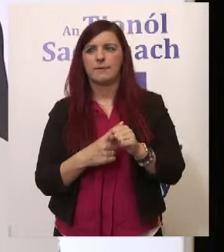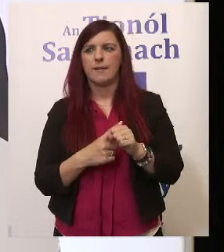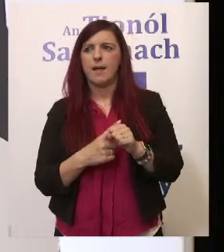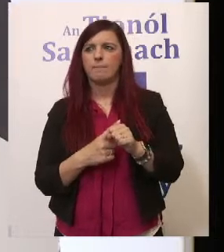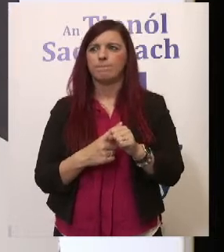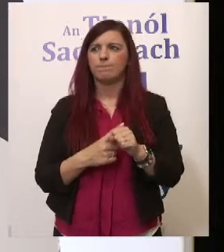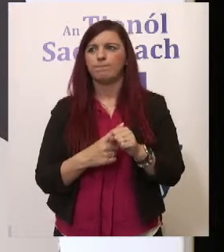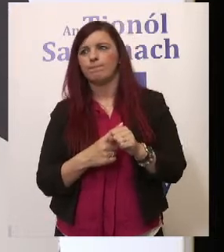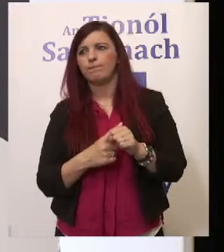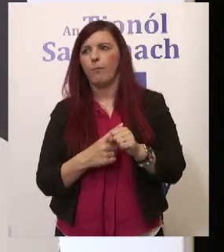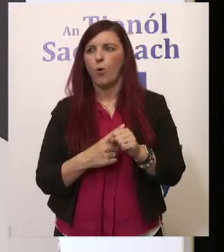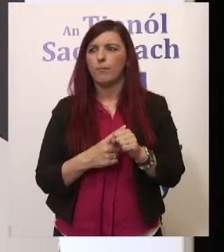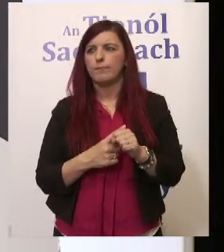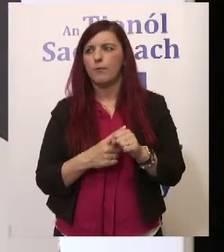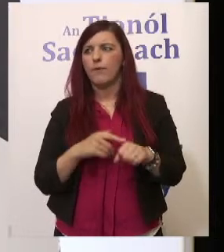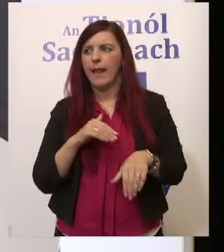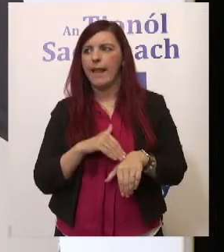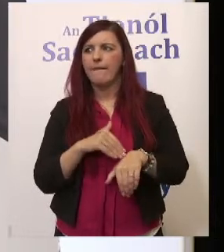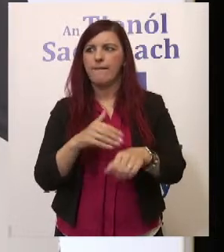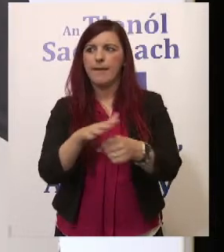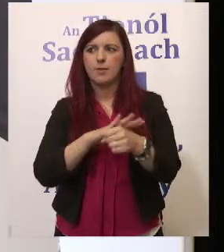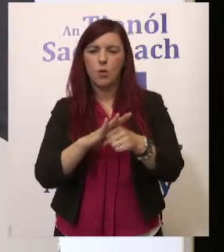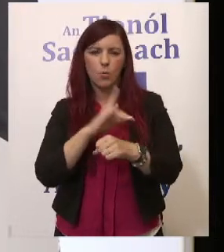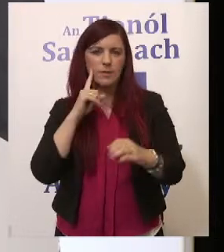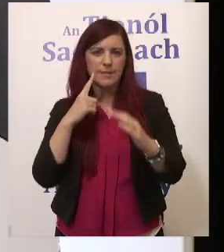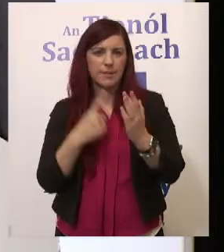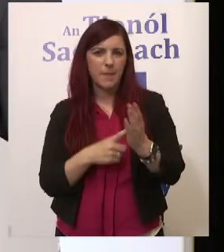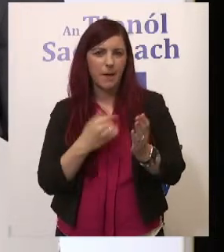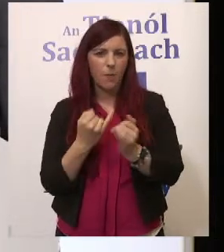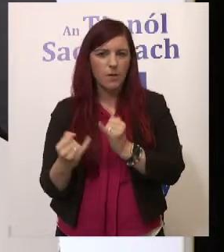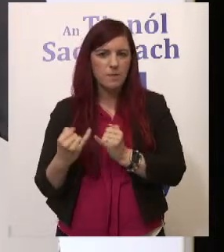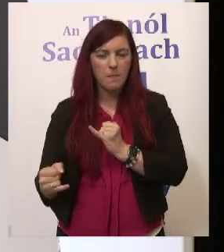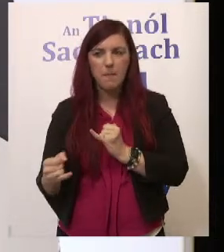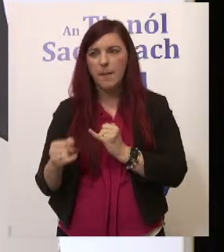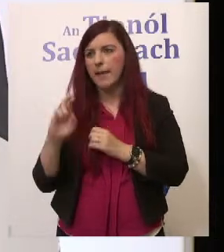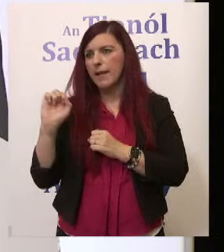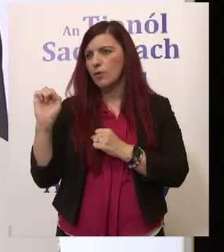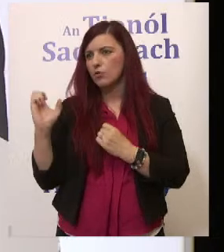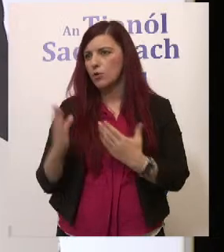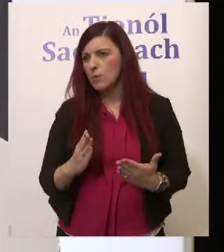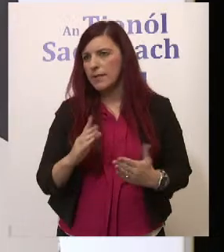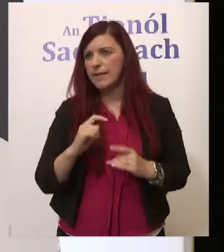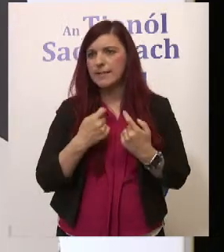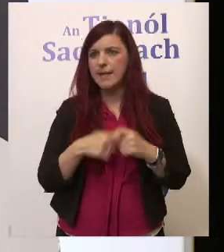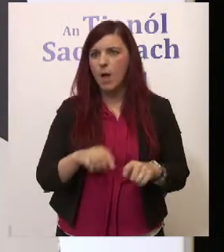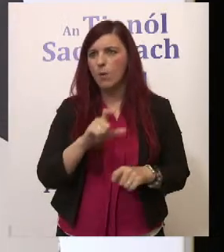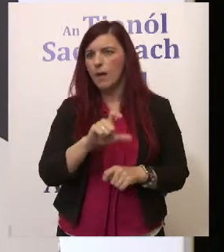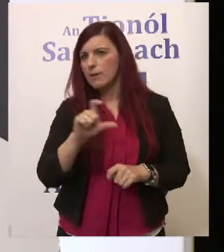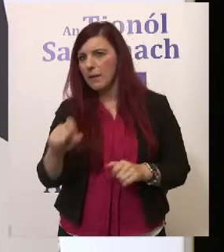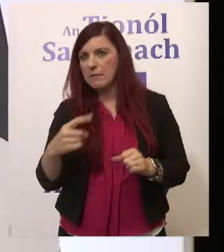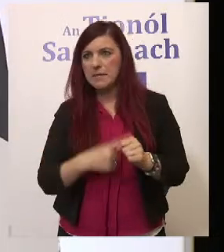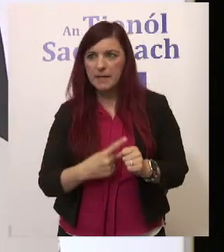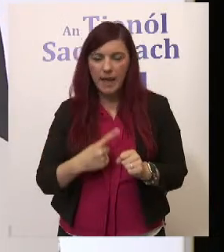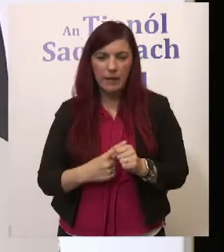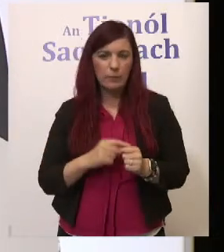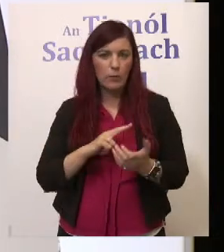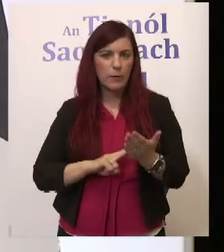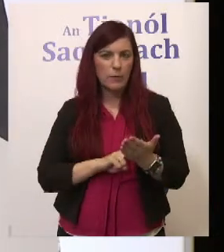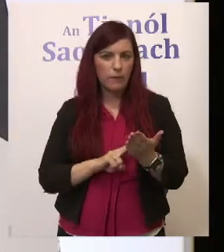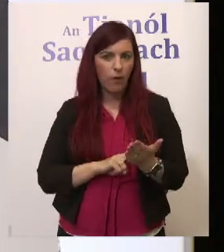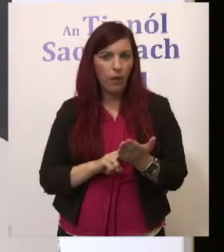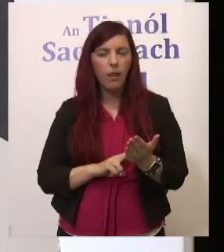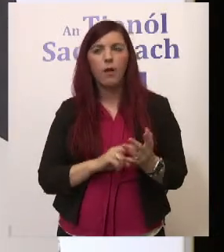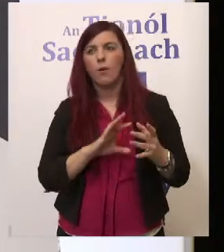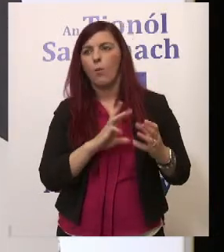more? Perhaps reintroduction of town councils would be useful in lieu of or in combination with the directly elected